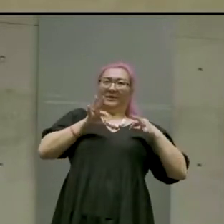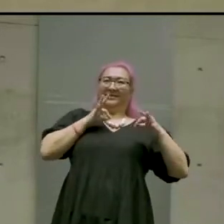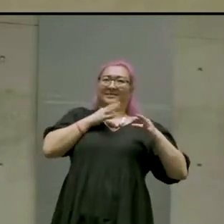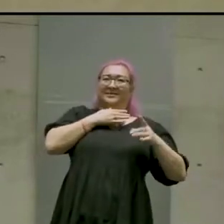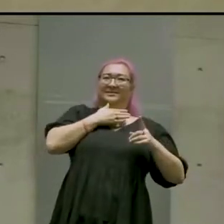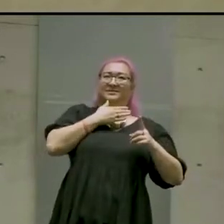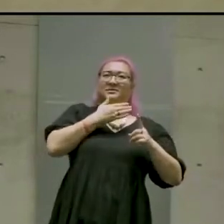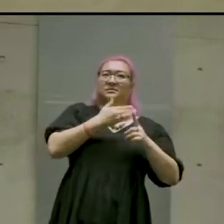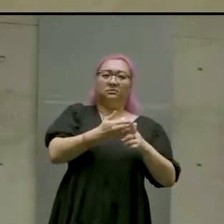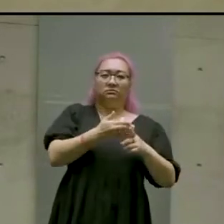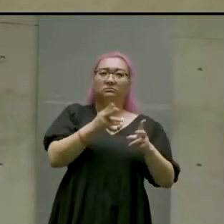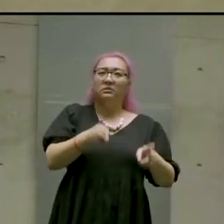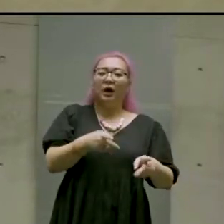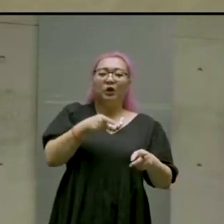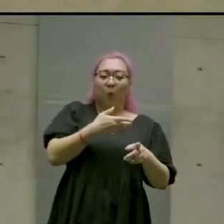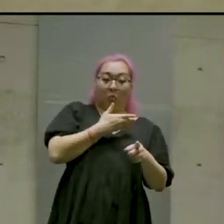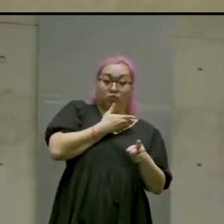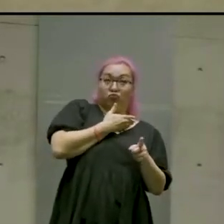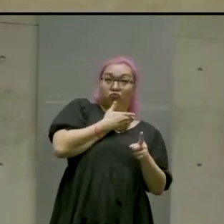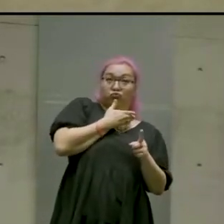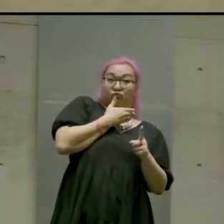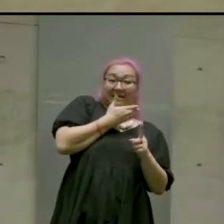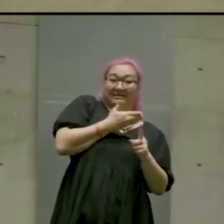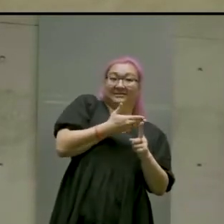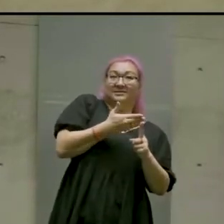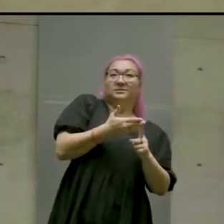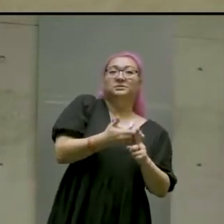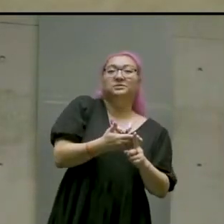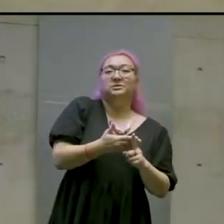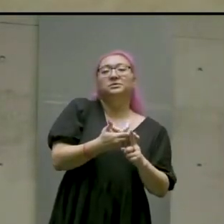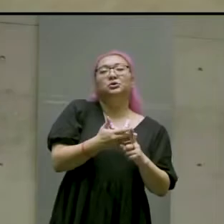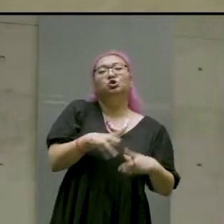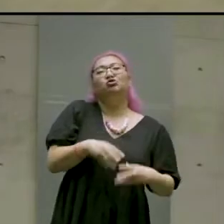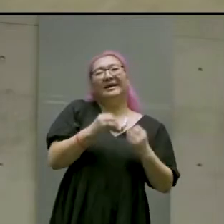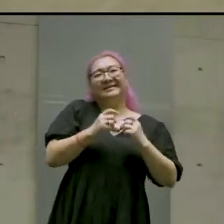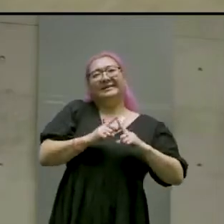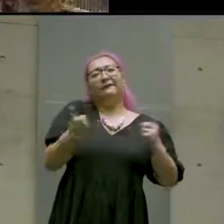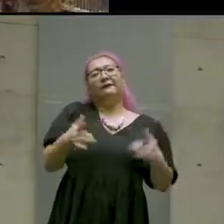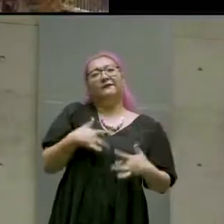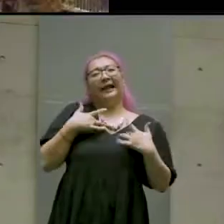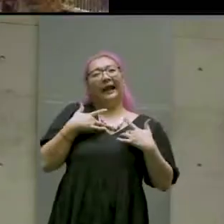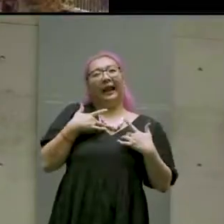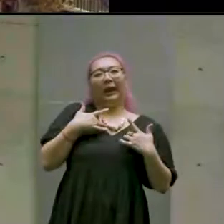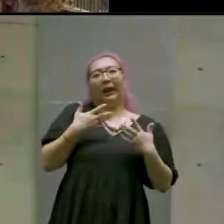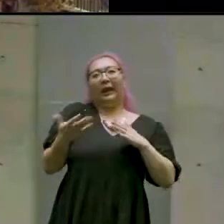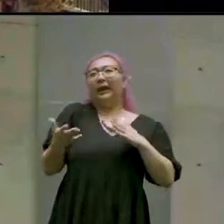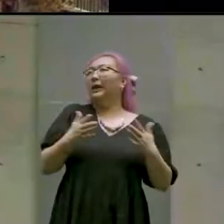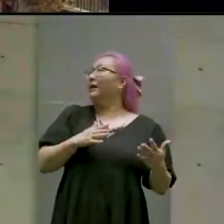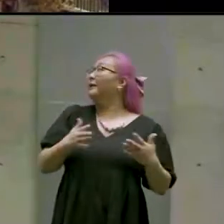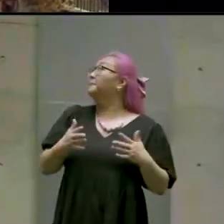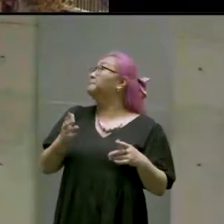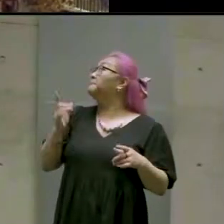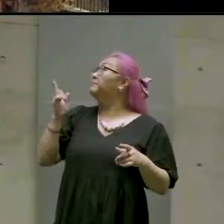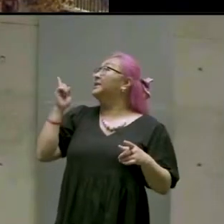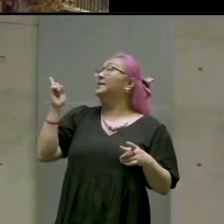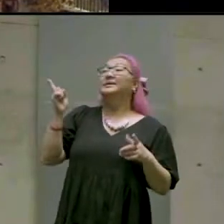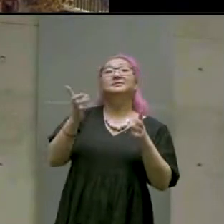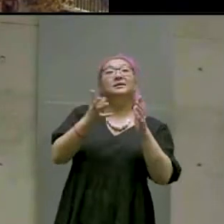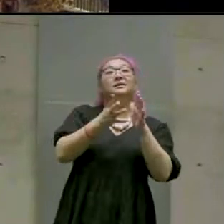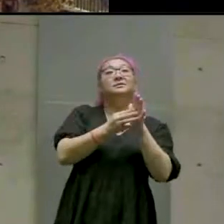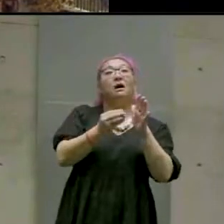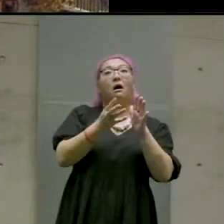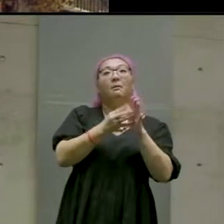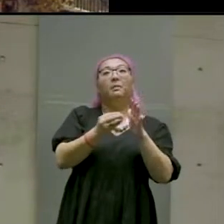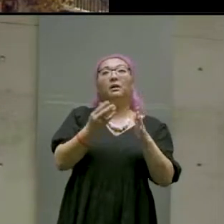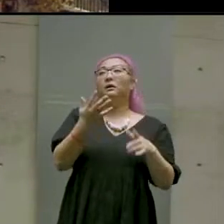precedence does create a different feeling depending on what's happened before. And this is an example from Emma, a